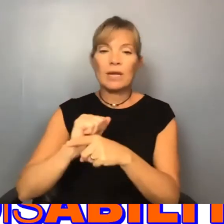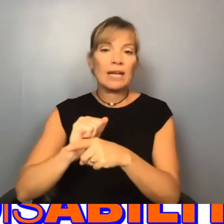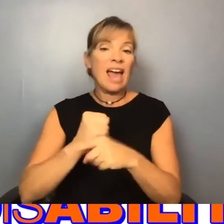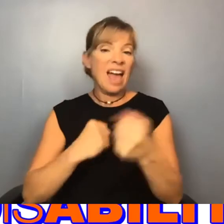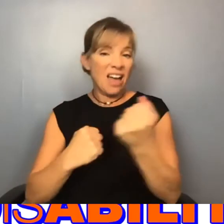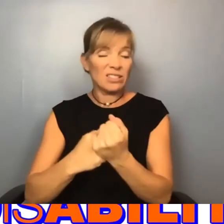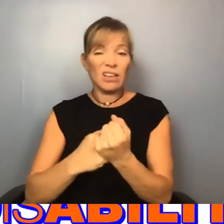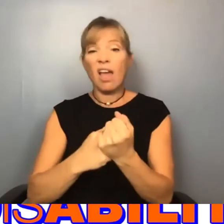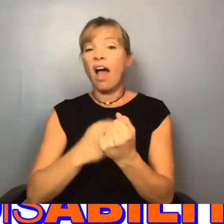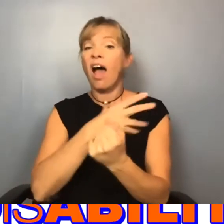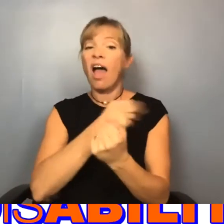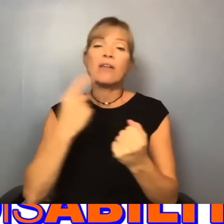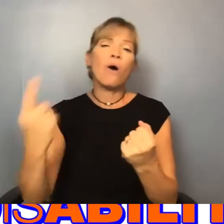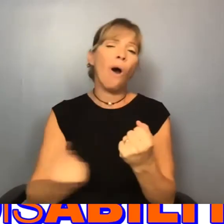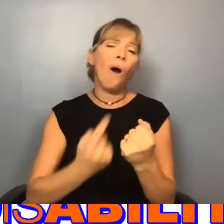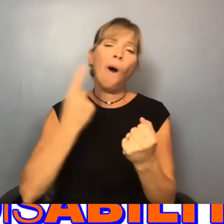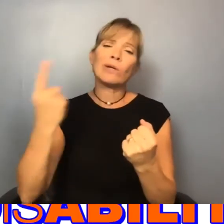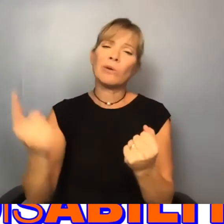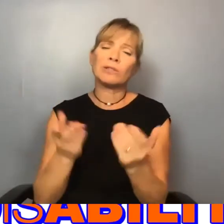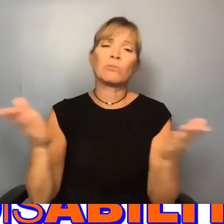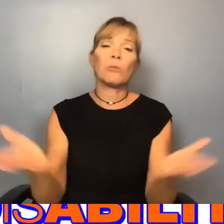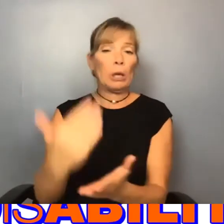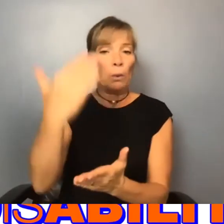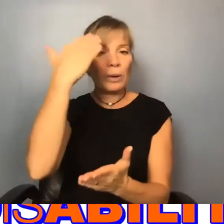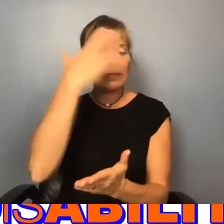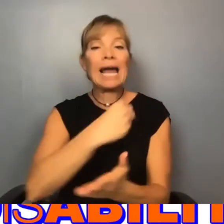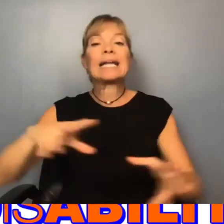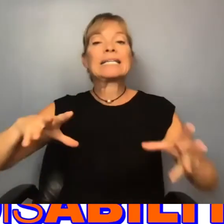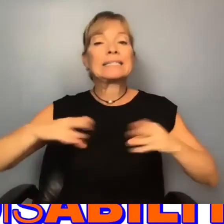with always, always promoting awareness and acceptance.